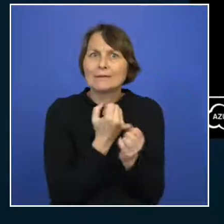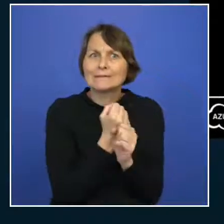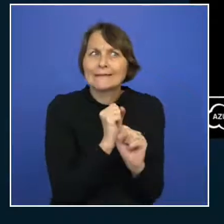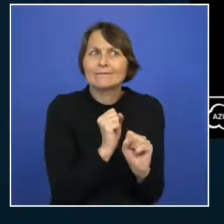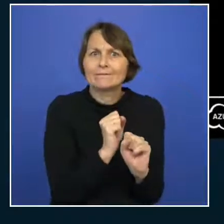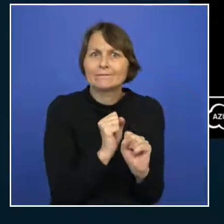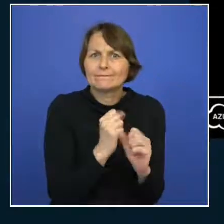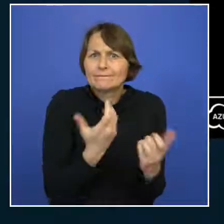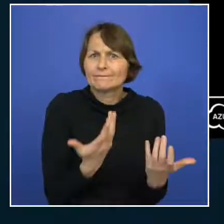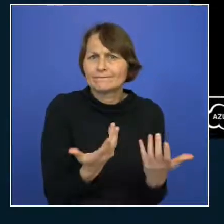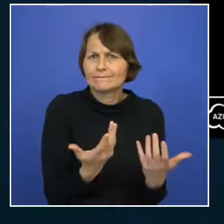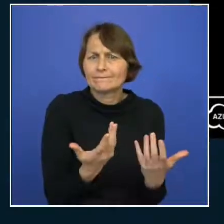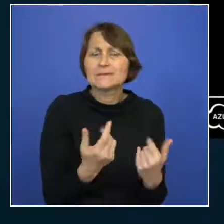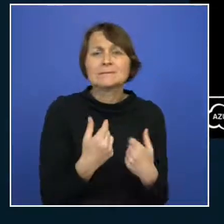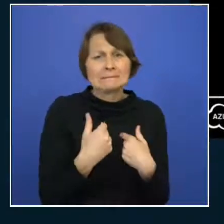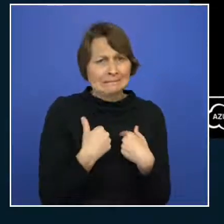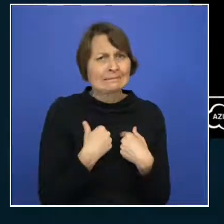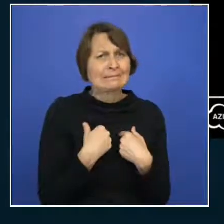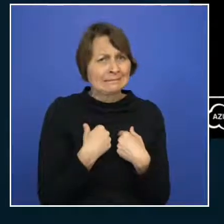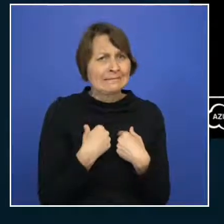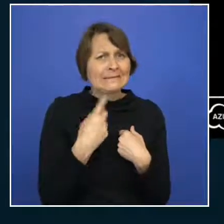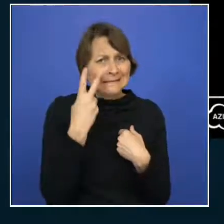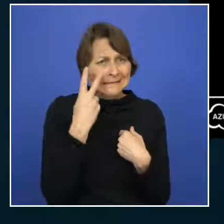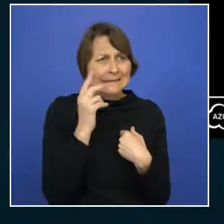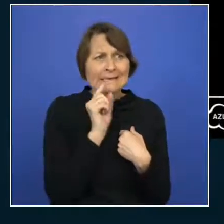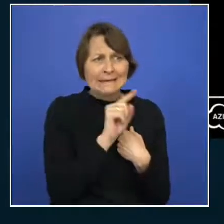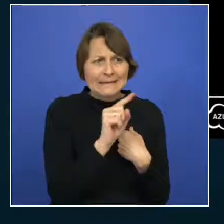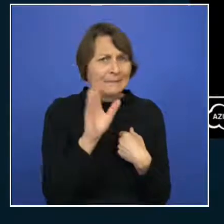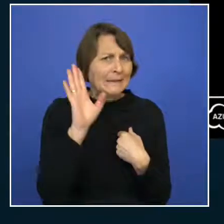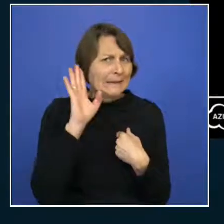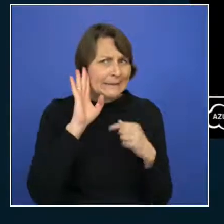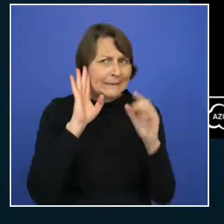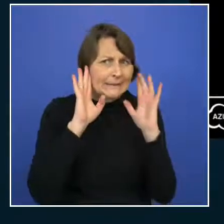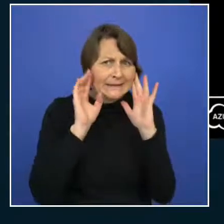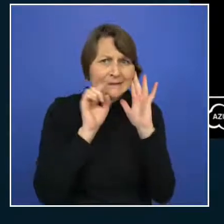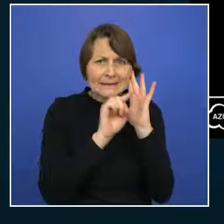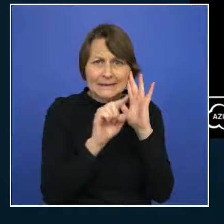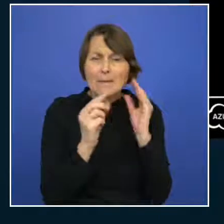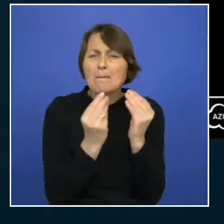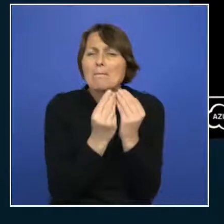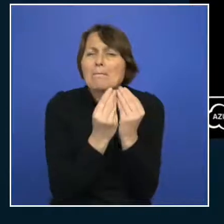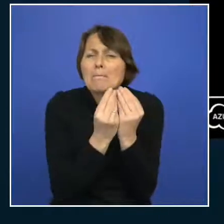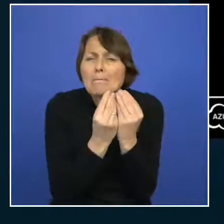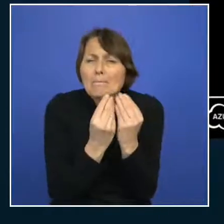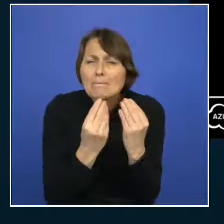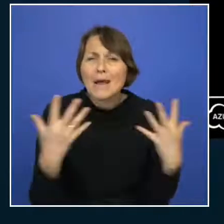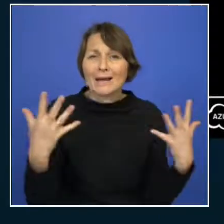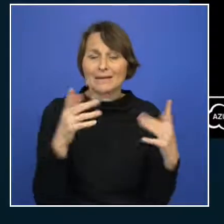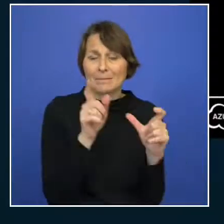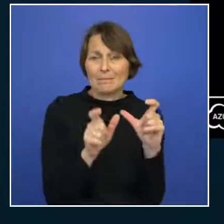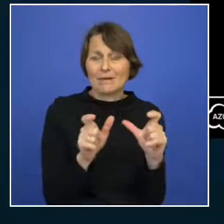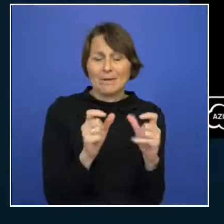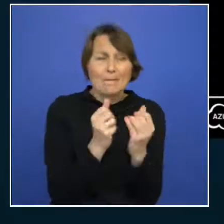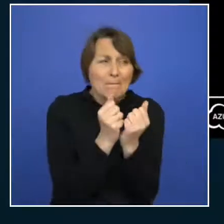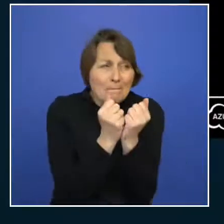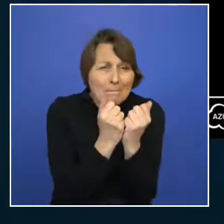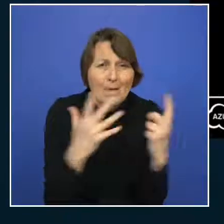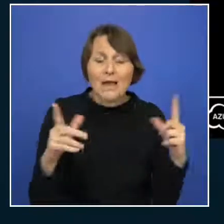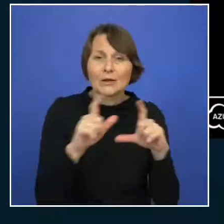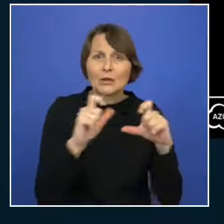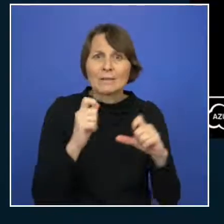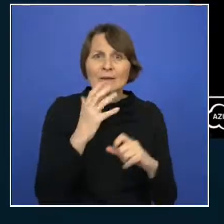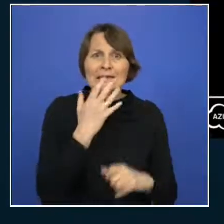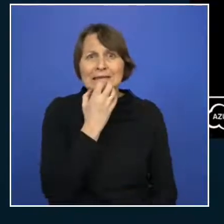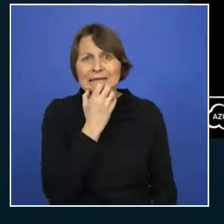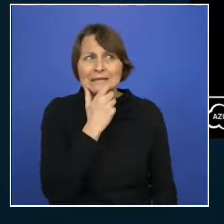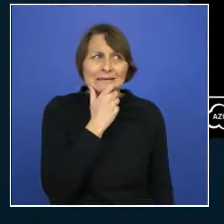my experience and what I've heard, many people or many organizations are worried or